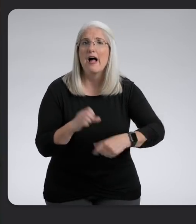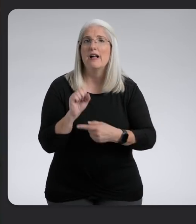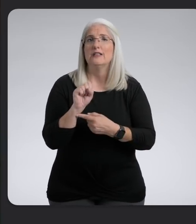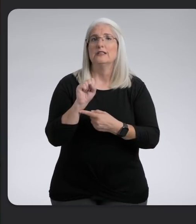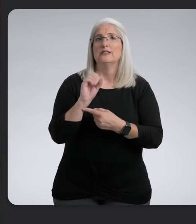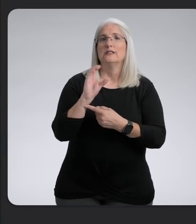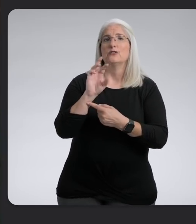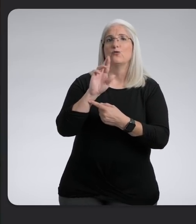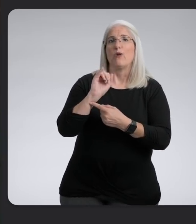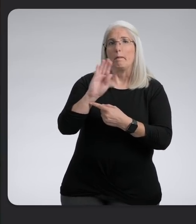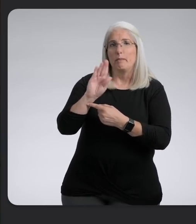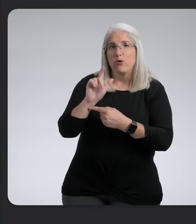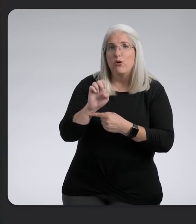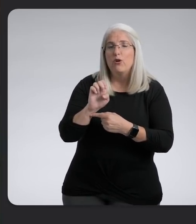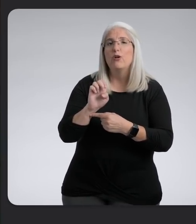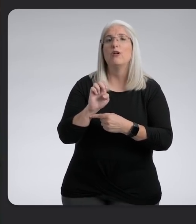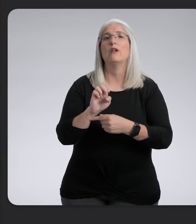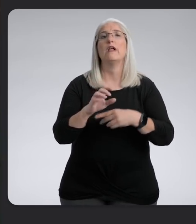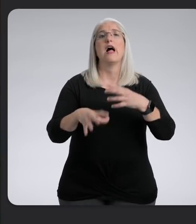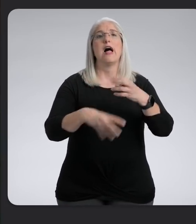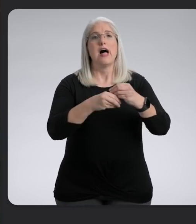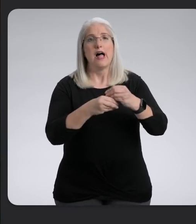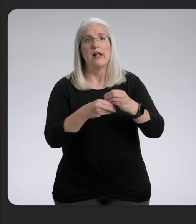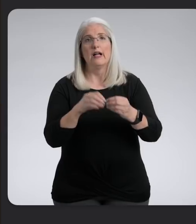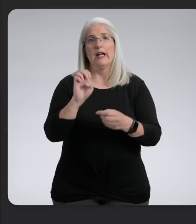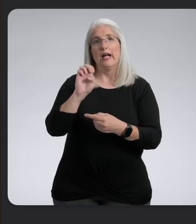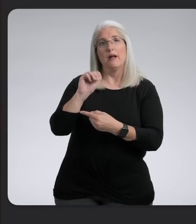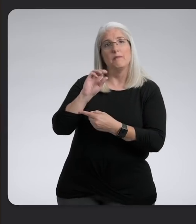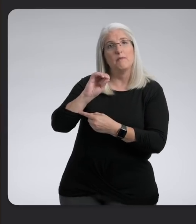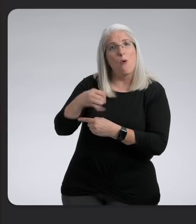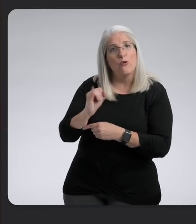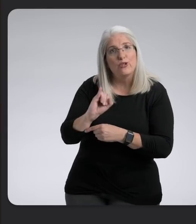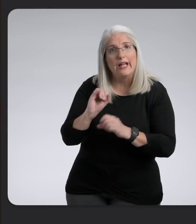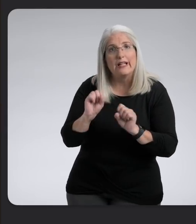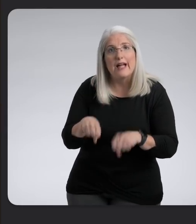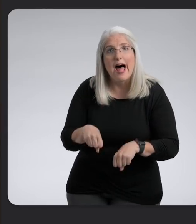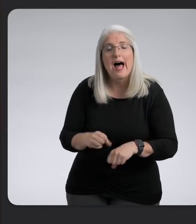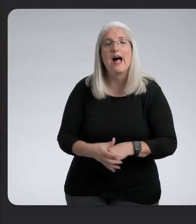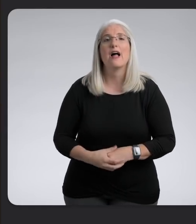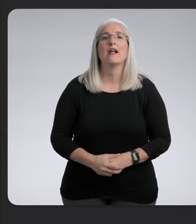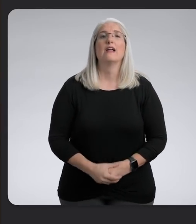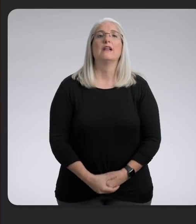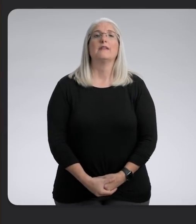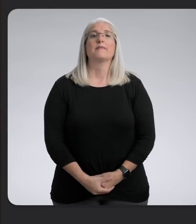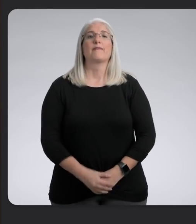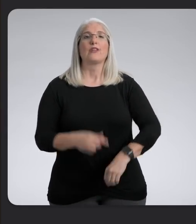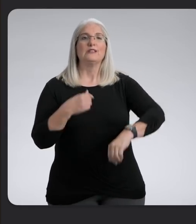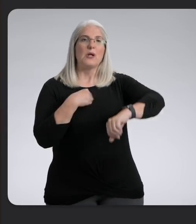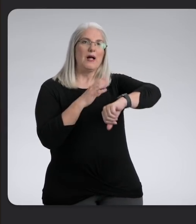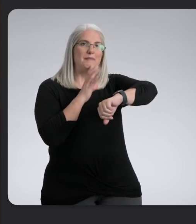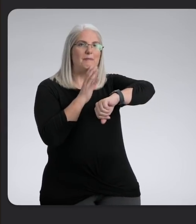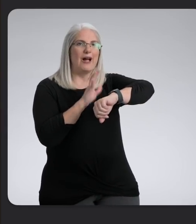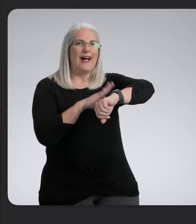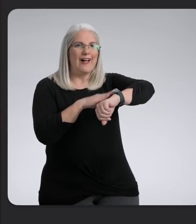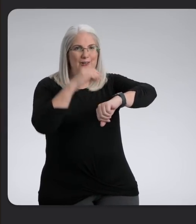view. I always find it easy to dictate my messages. Remember this?